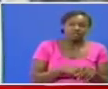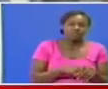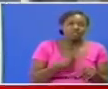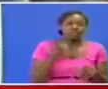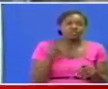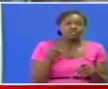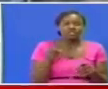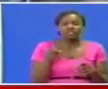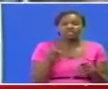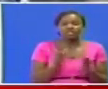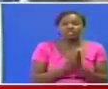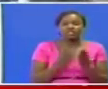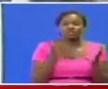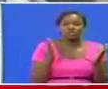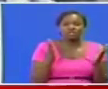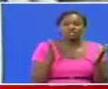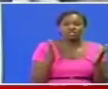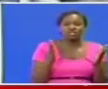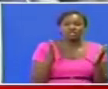anniversary of celebrating